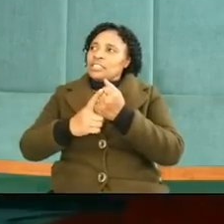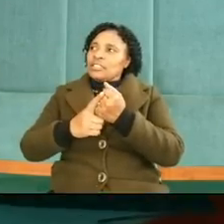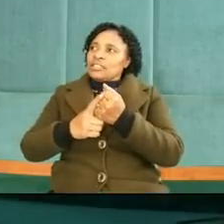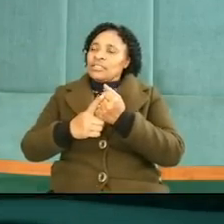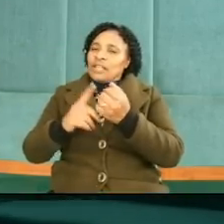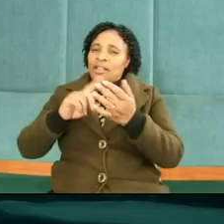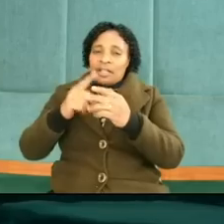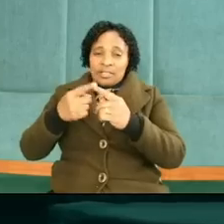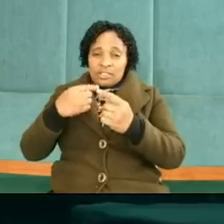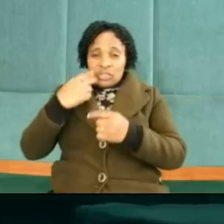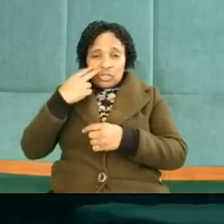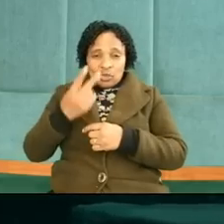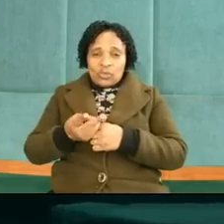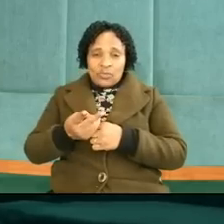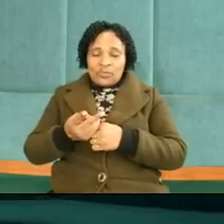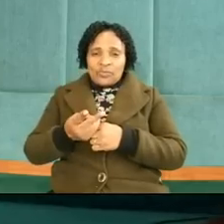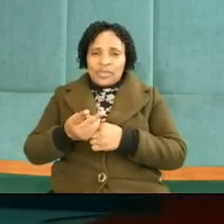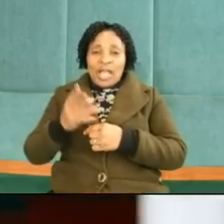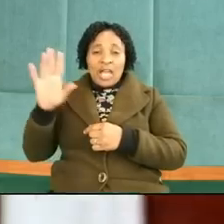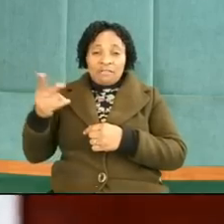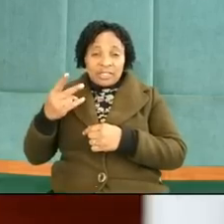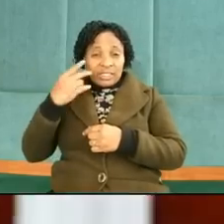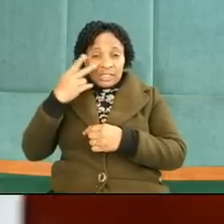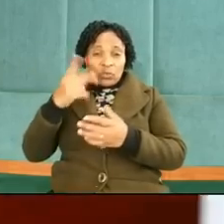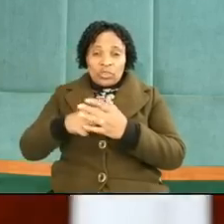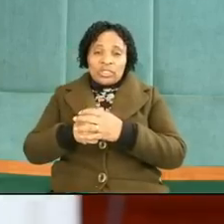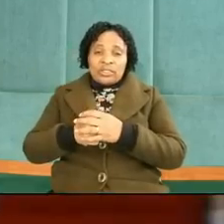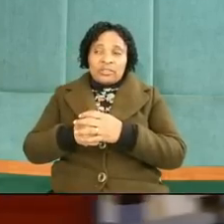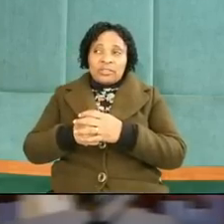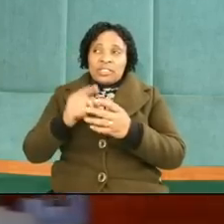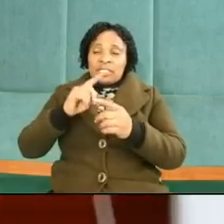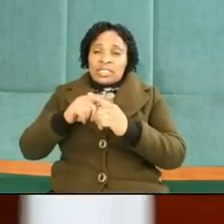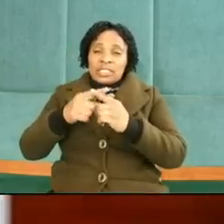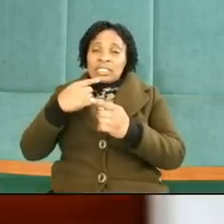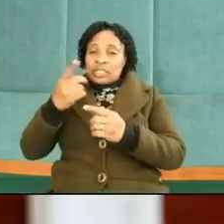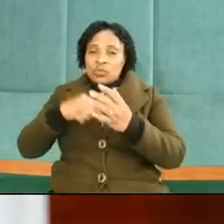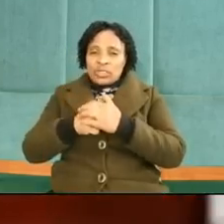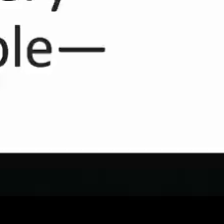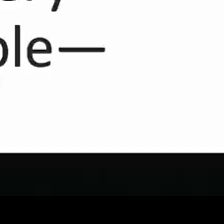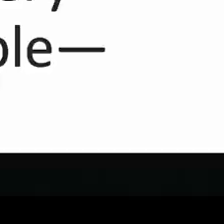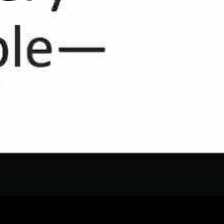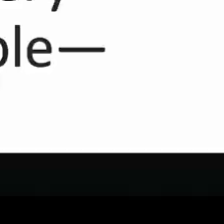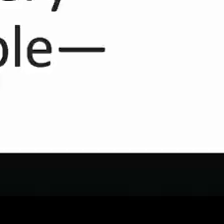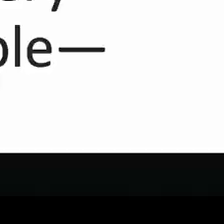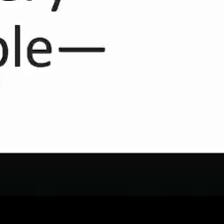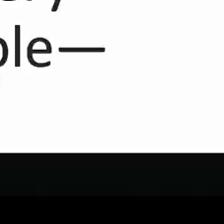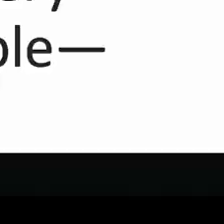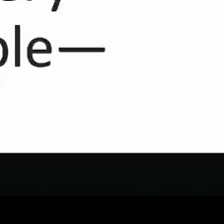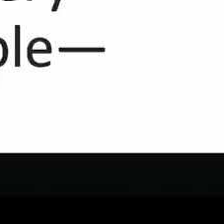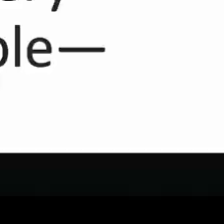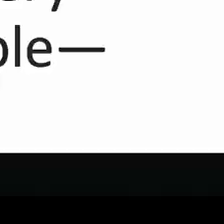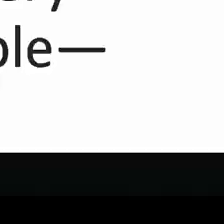Here's what the text says. Come on, Adventists, know this text like the back of their hand. It says what? And I saw